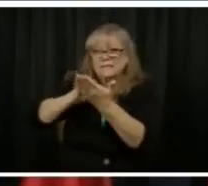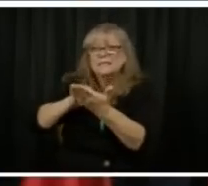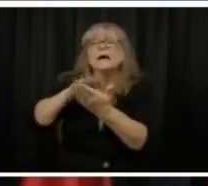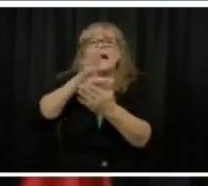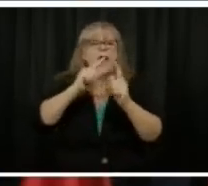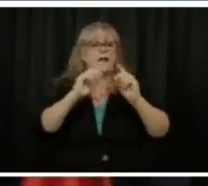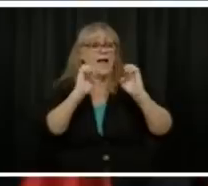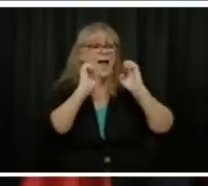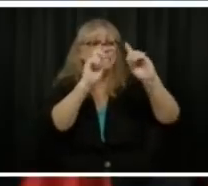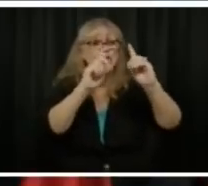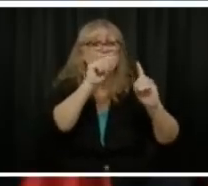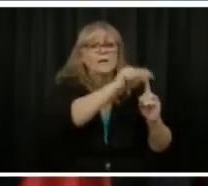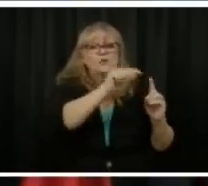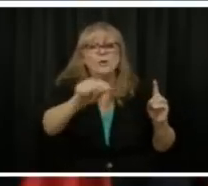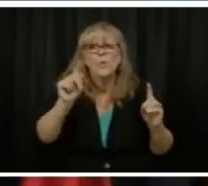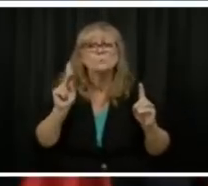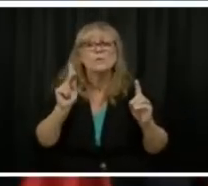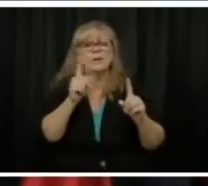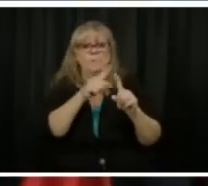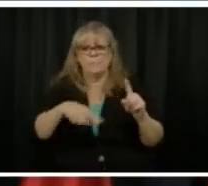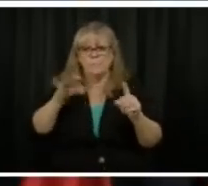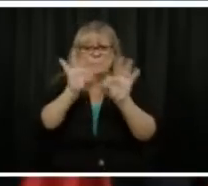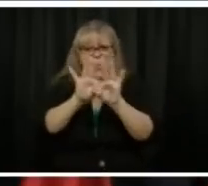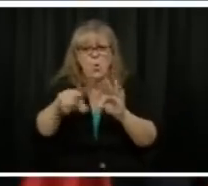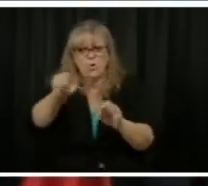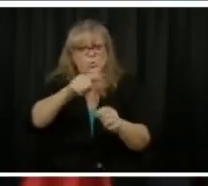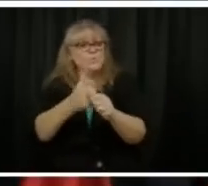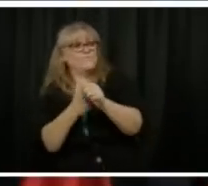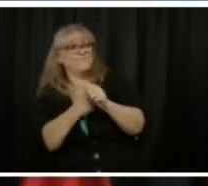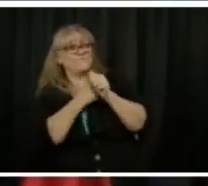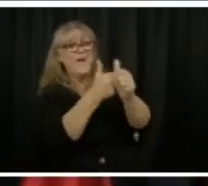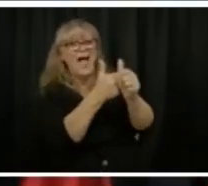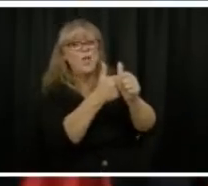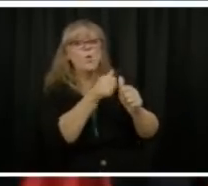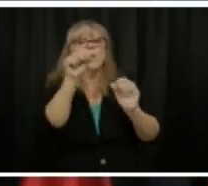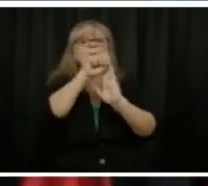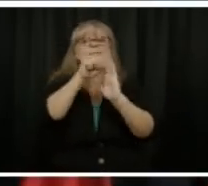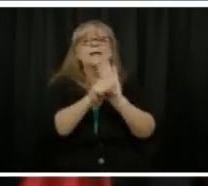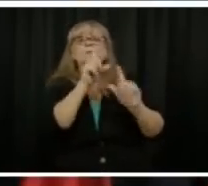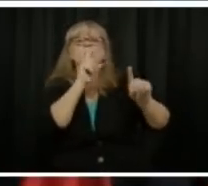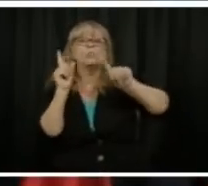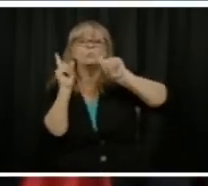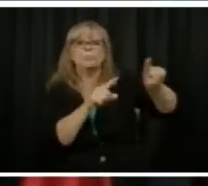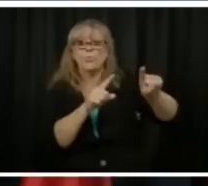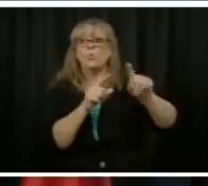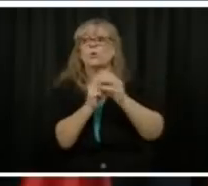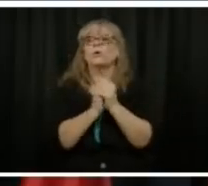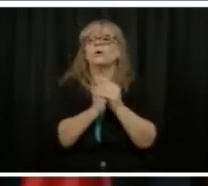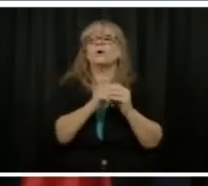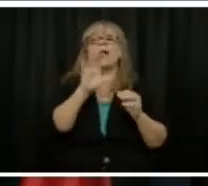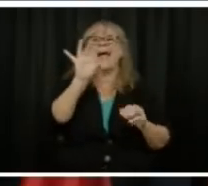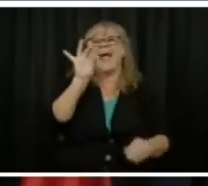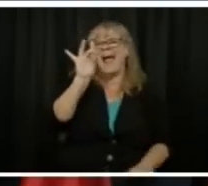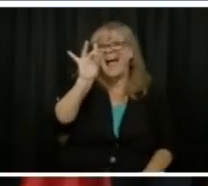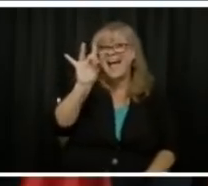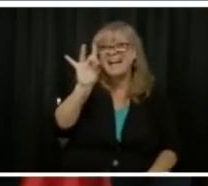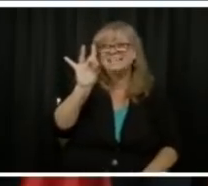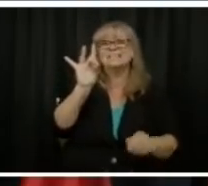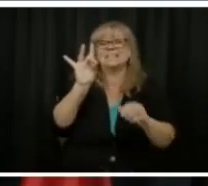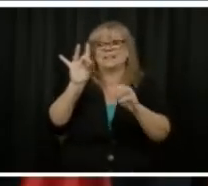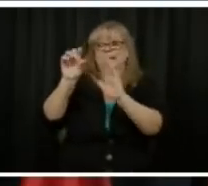revert to the state's safer at home order, which 8 decided to do in lieu of writing a mitigation plan. We're